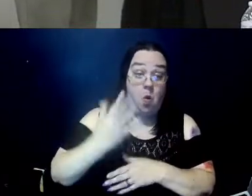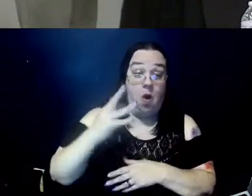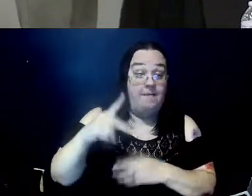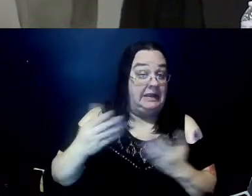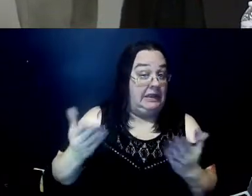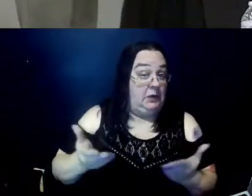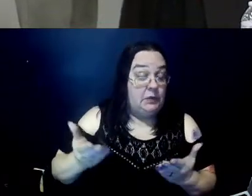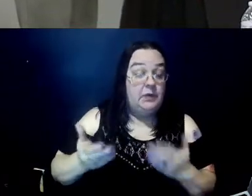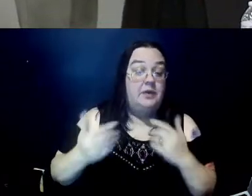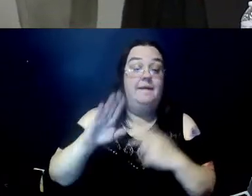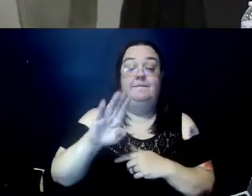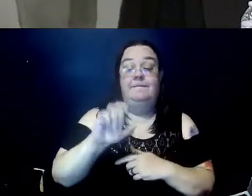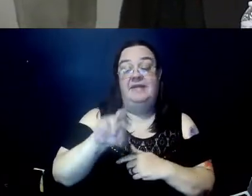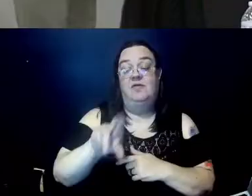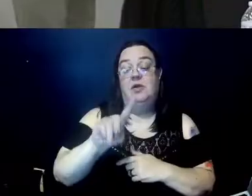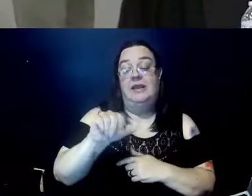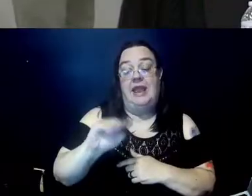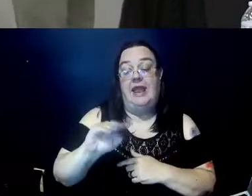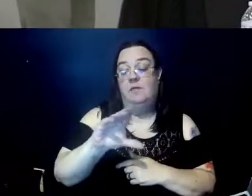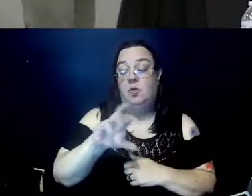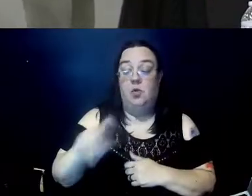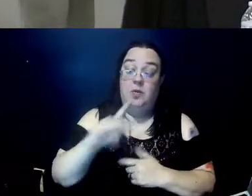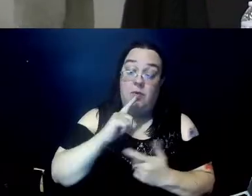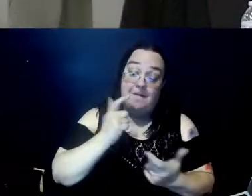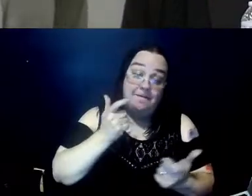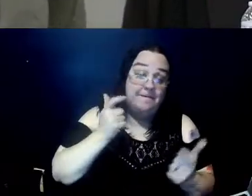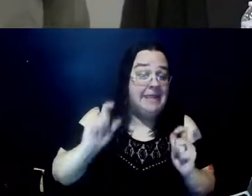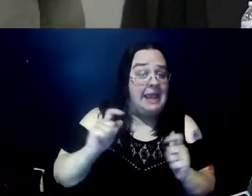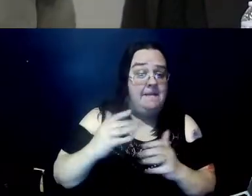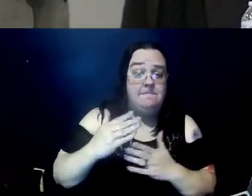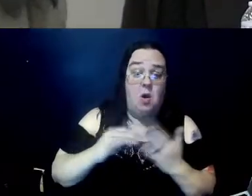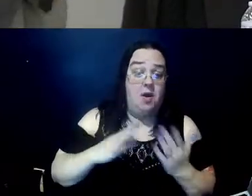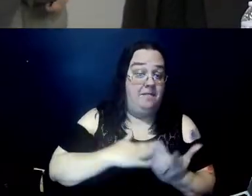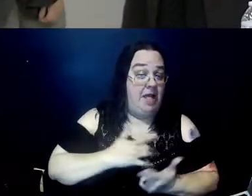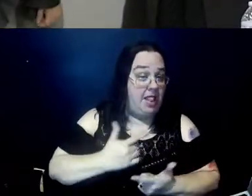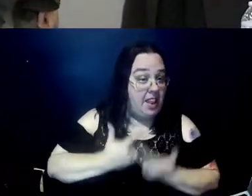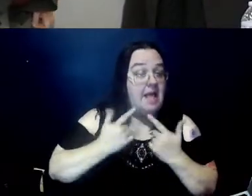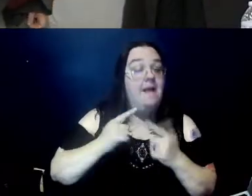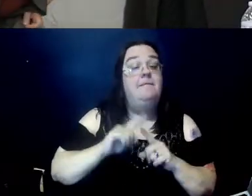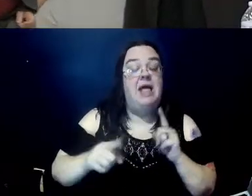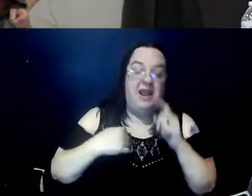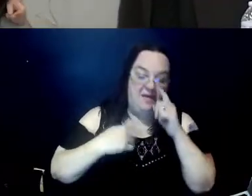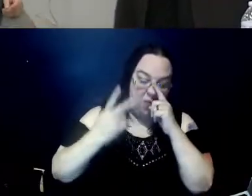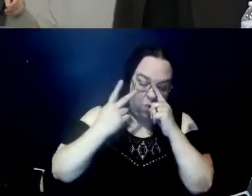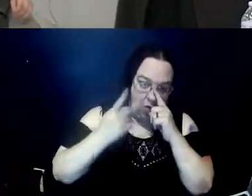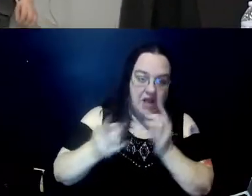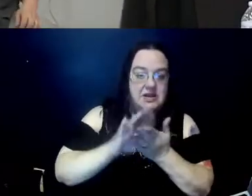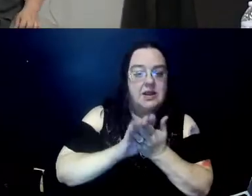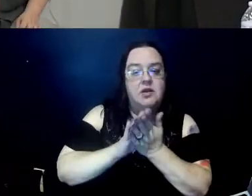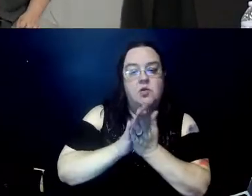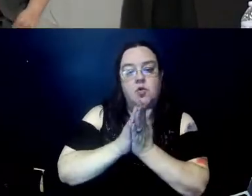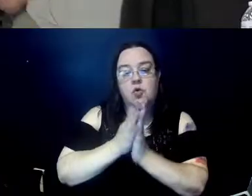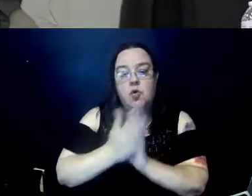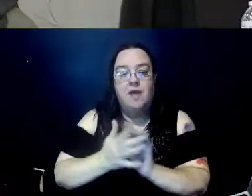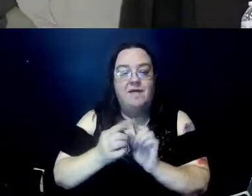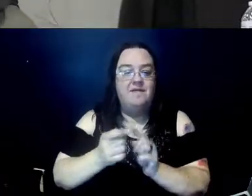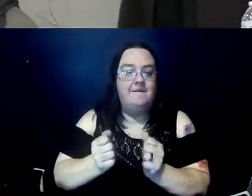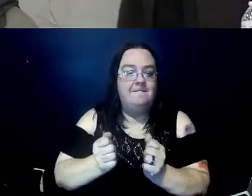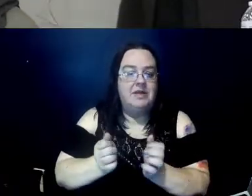and Beaver Dam Creek has been a huge, huge part of my life. But I've watched it turn from a tiny